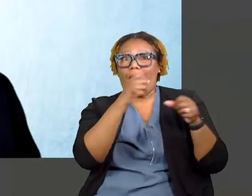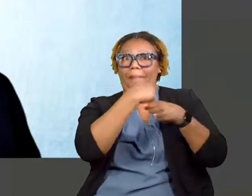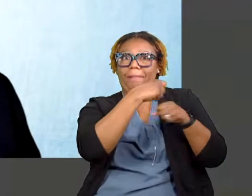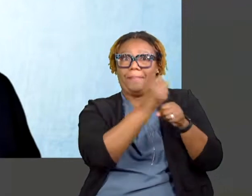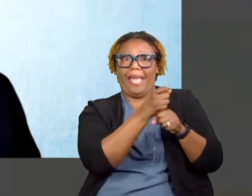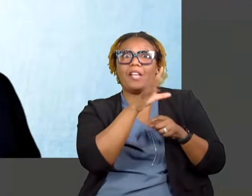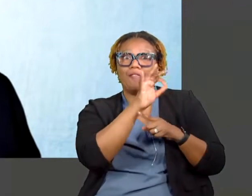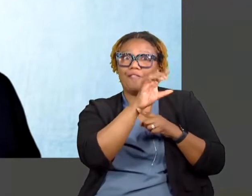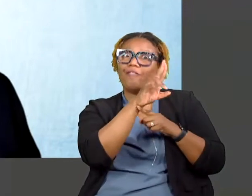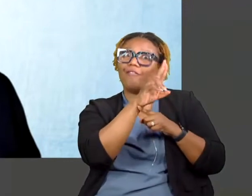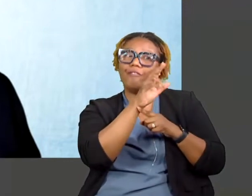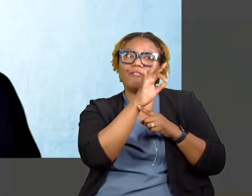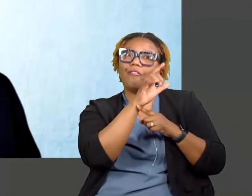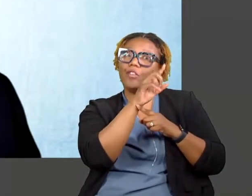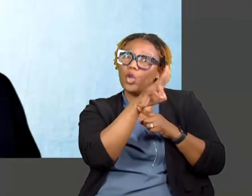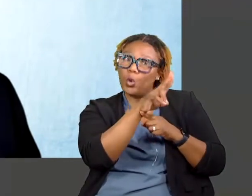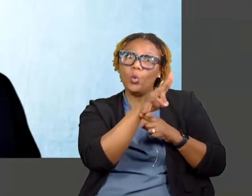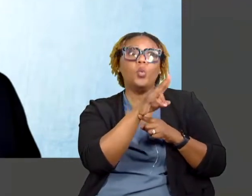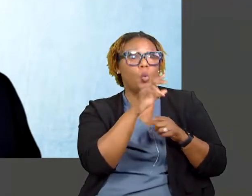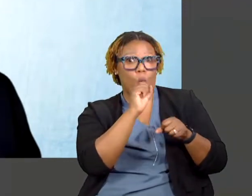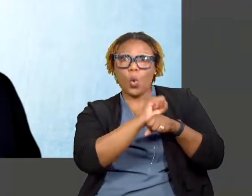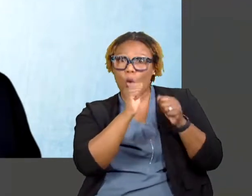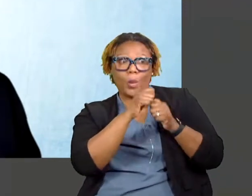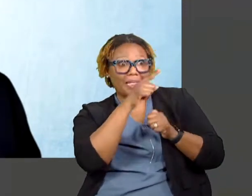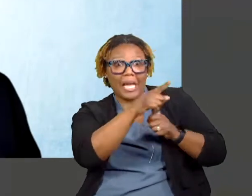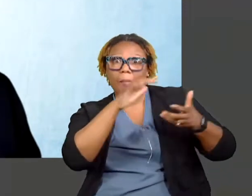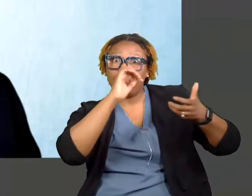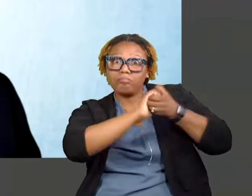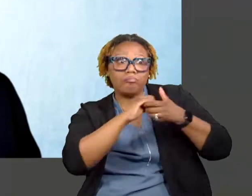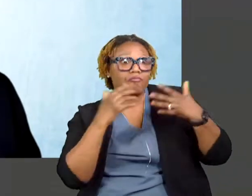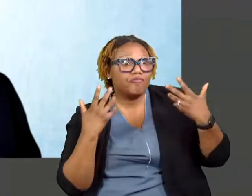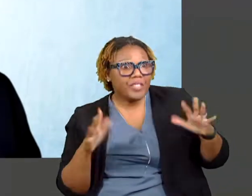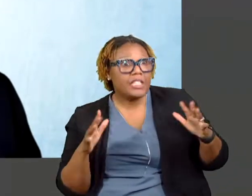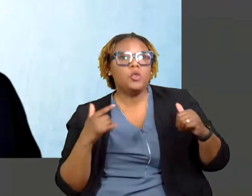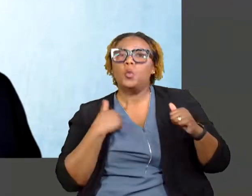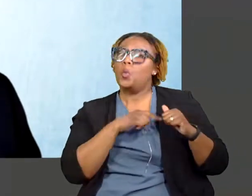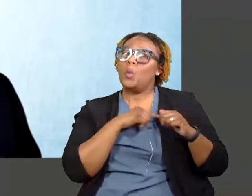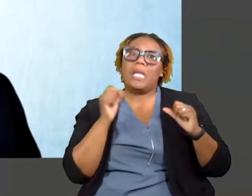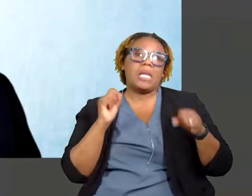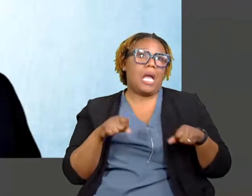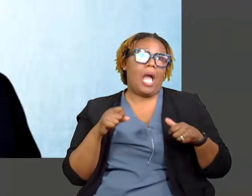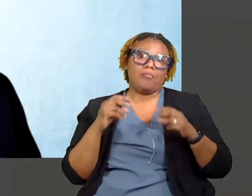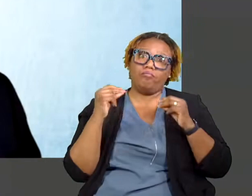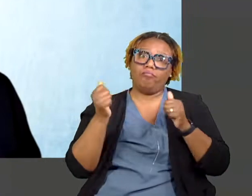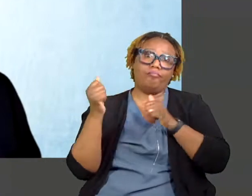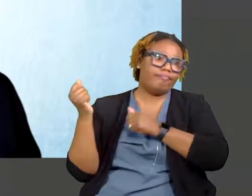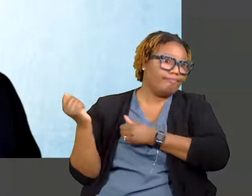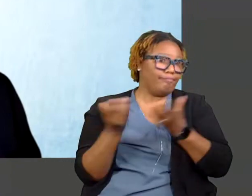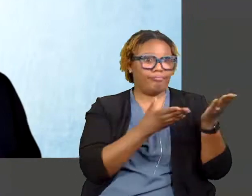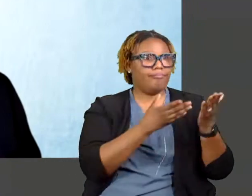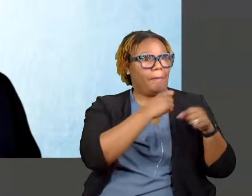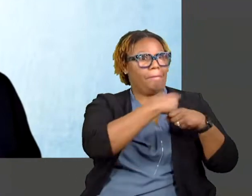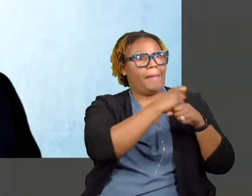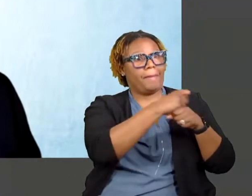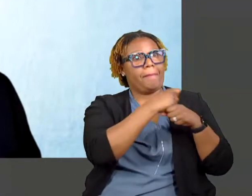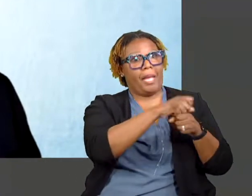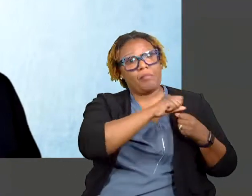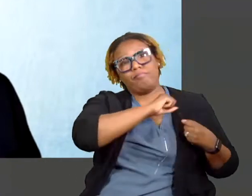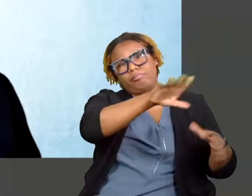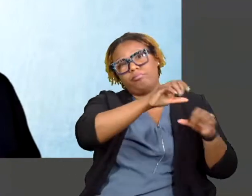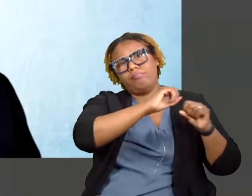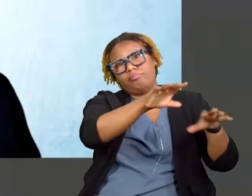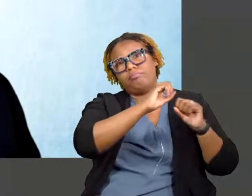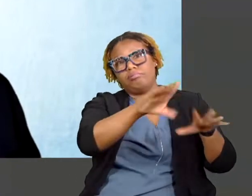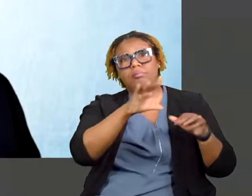by working, we can pivot quickly to large-scale manufacturing if it's needed. So that's really the story on the vaccine